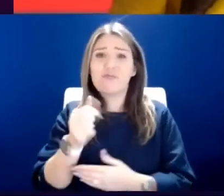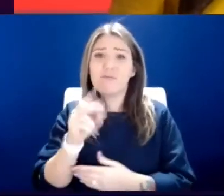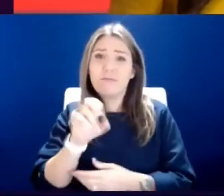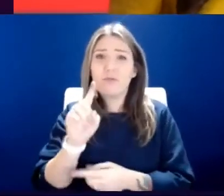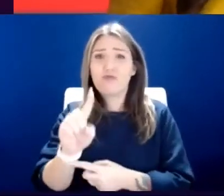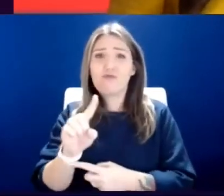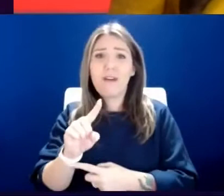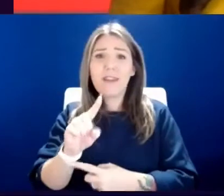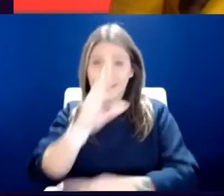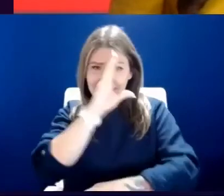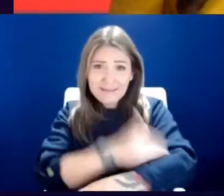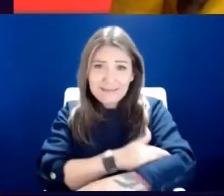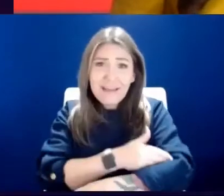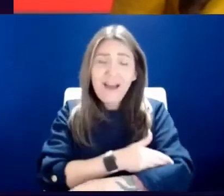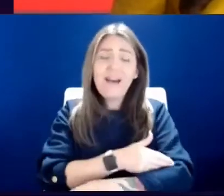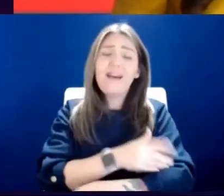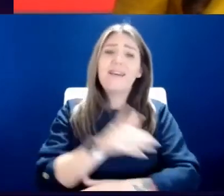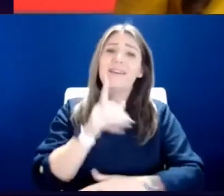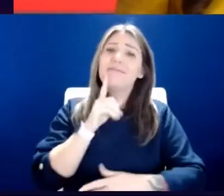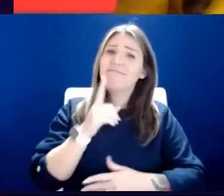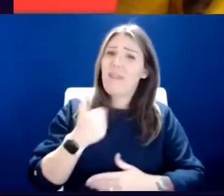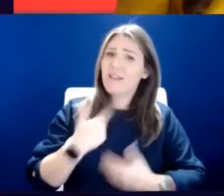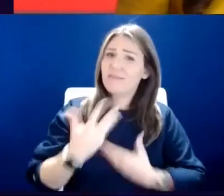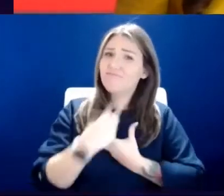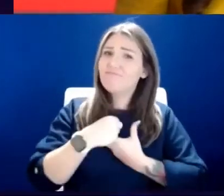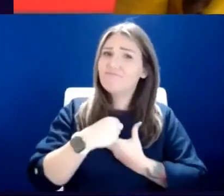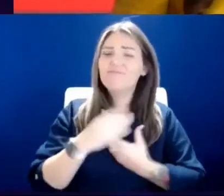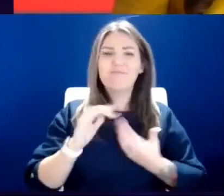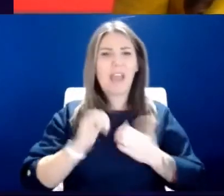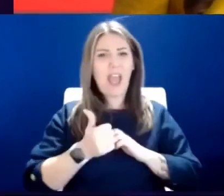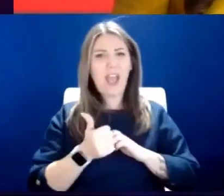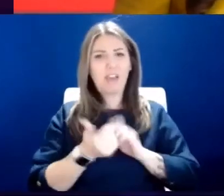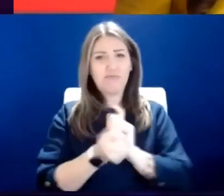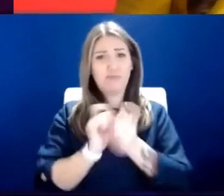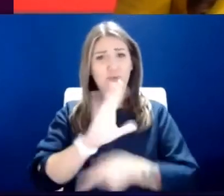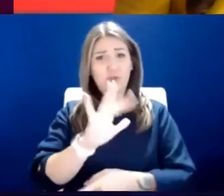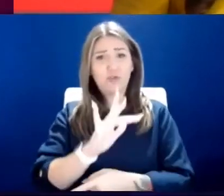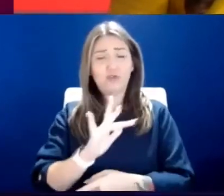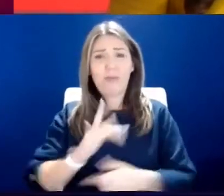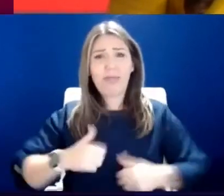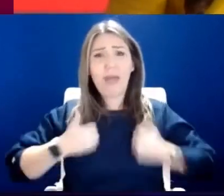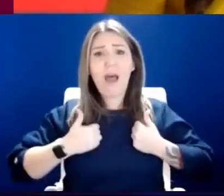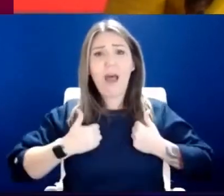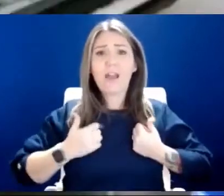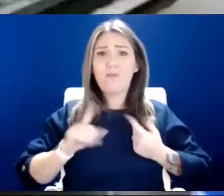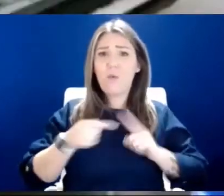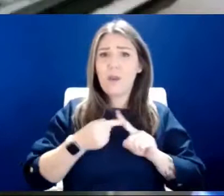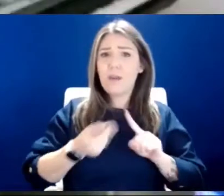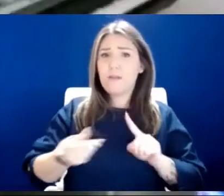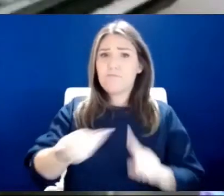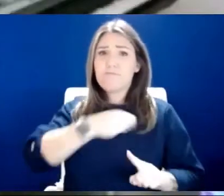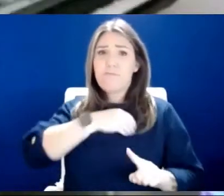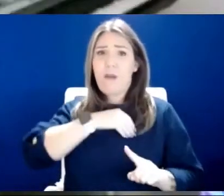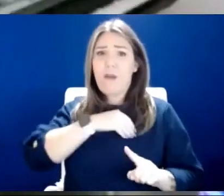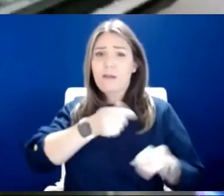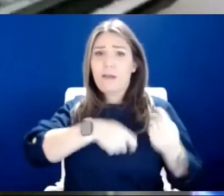needs. How has it also changed your life as a heart transplant recipient?